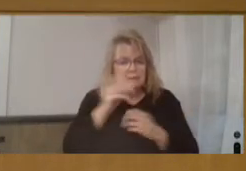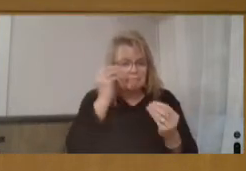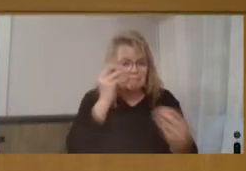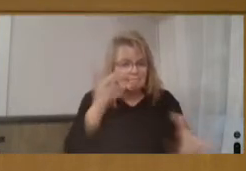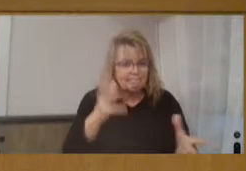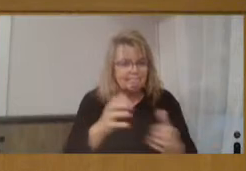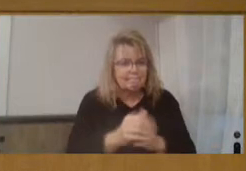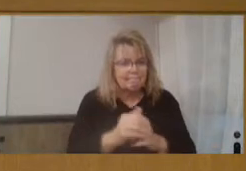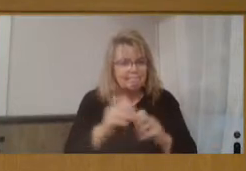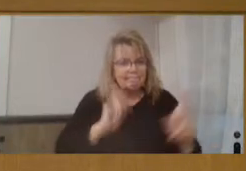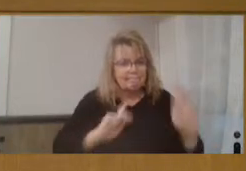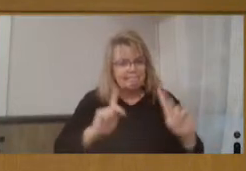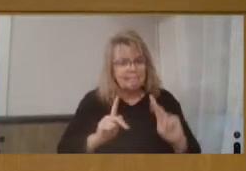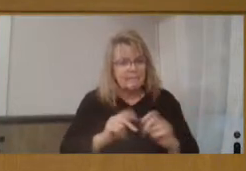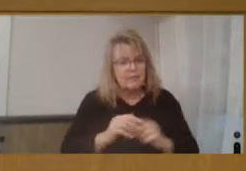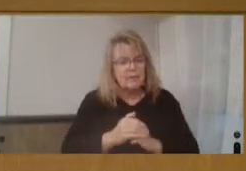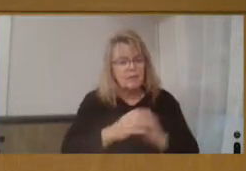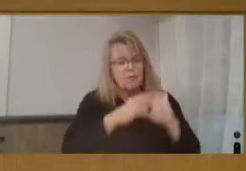rezoning petition